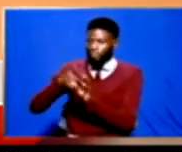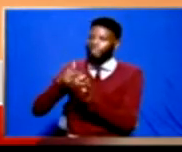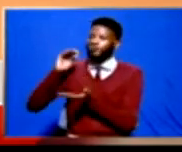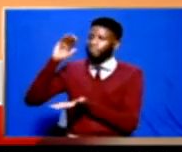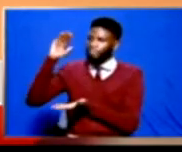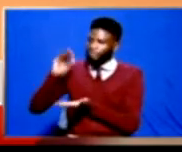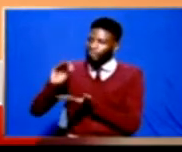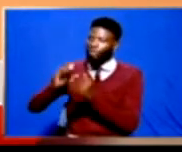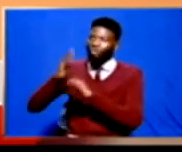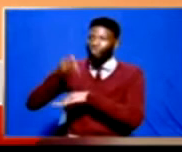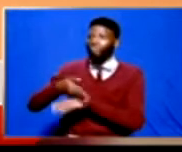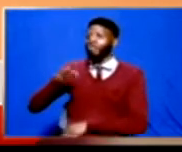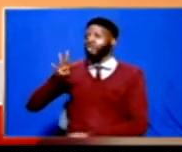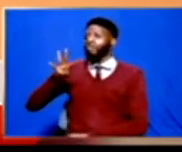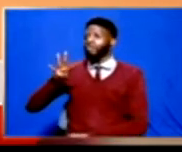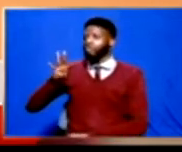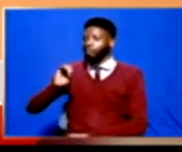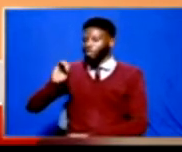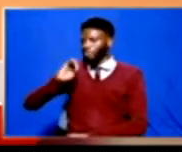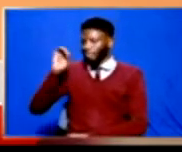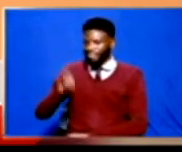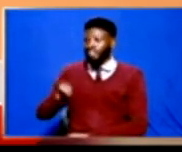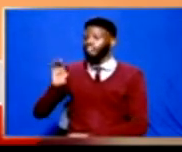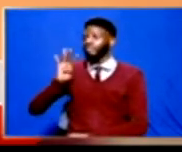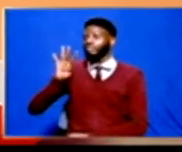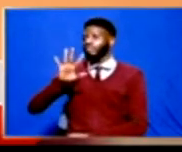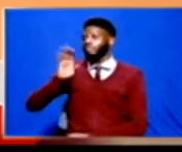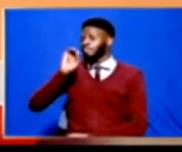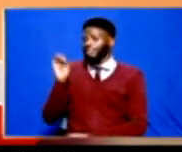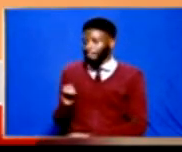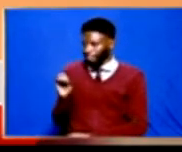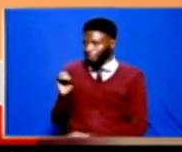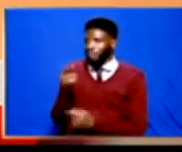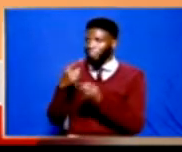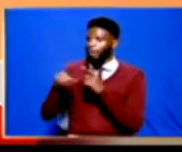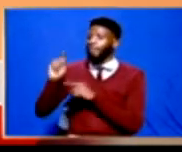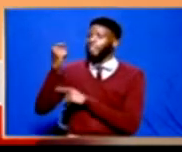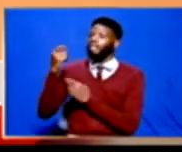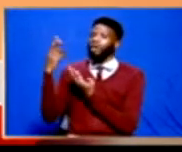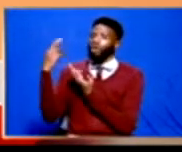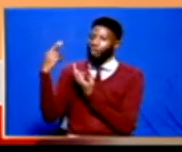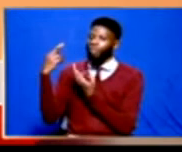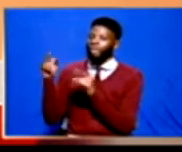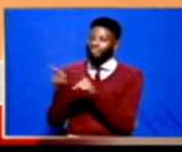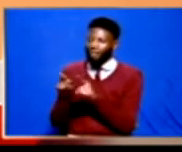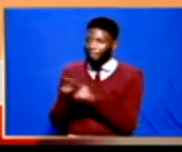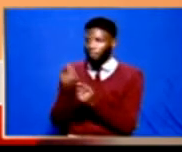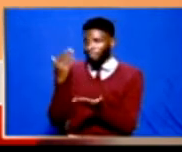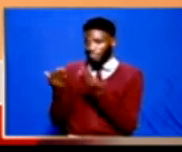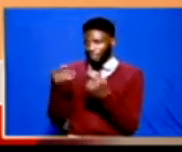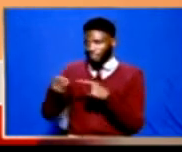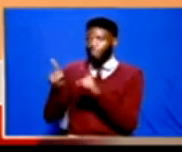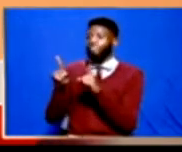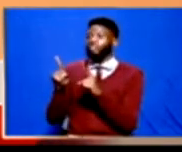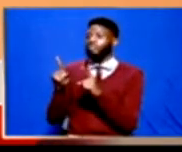than 40%, 45%. And Kenya was hoping that it was hoping to ride on the oil boom